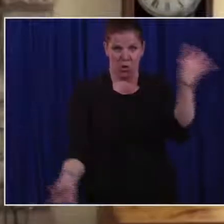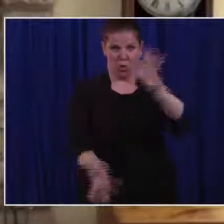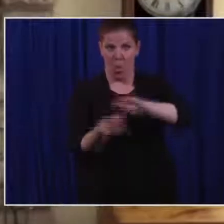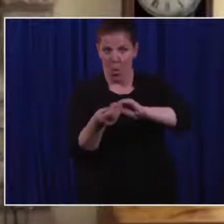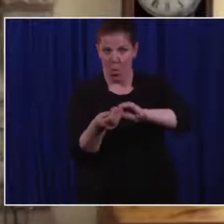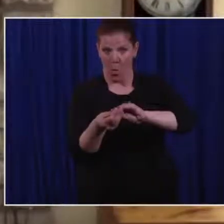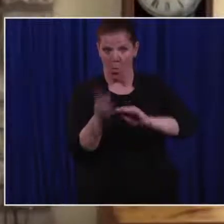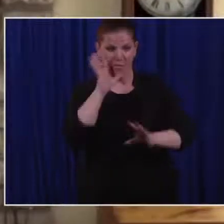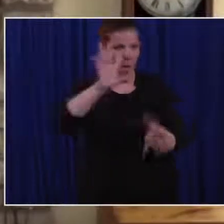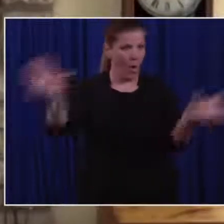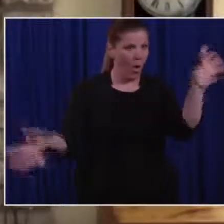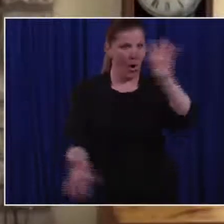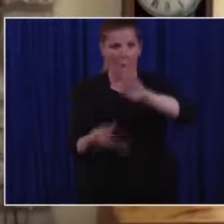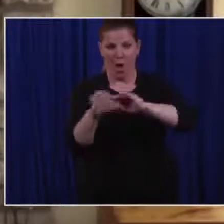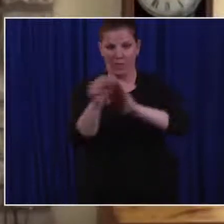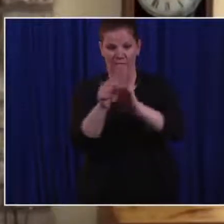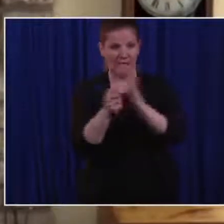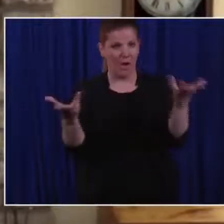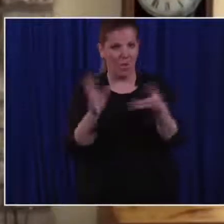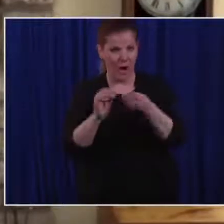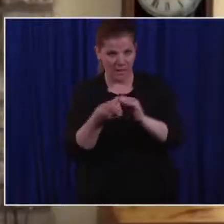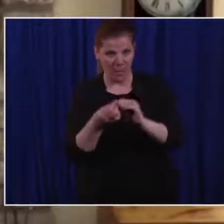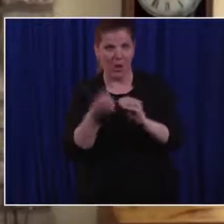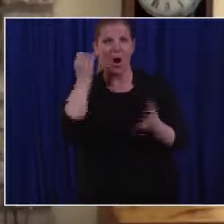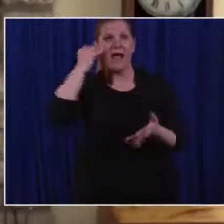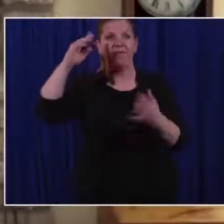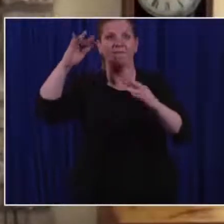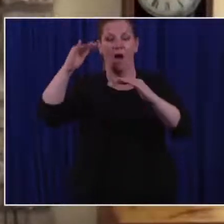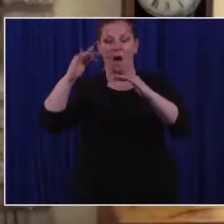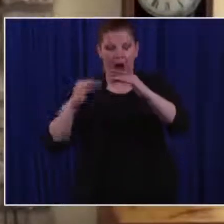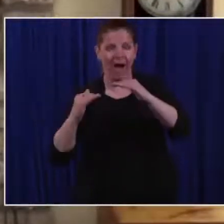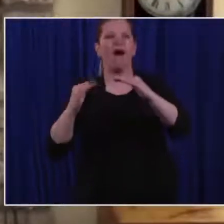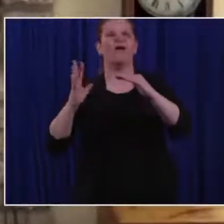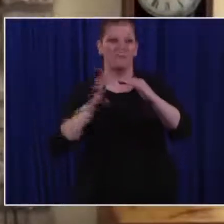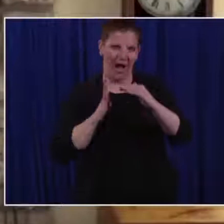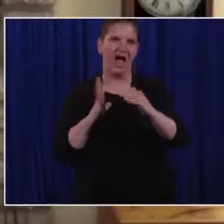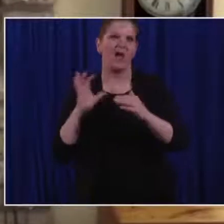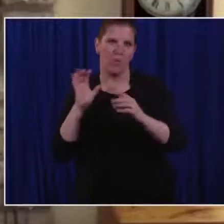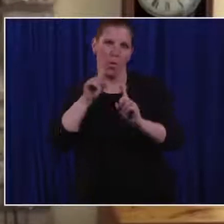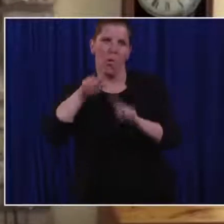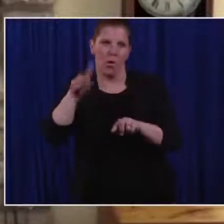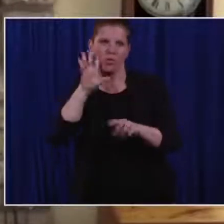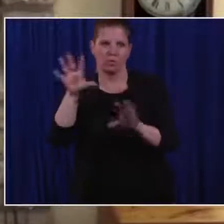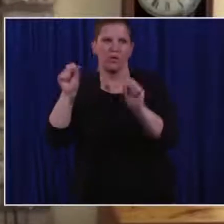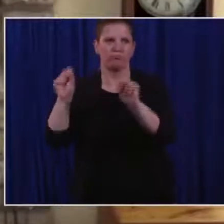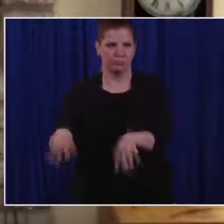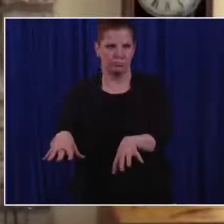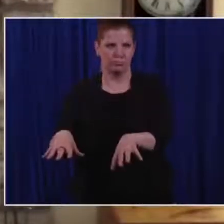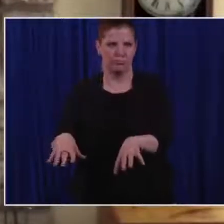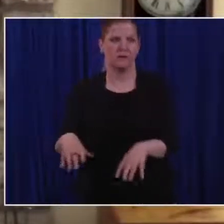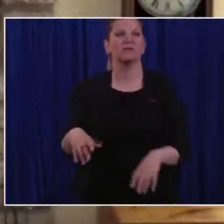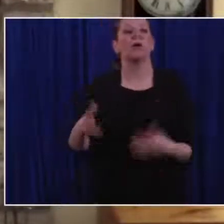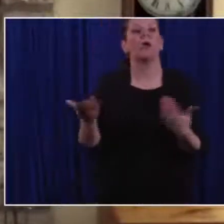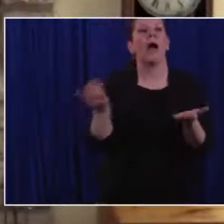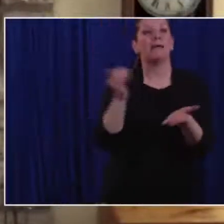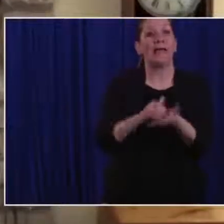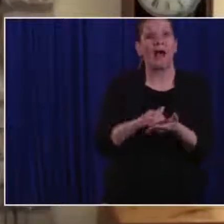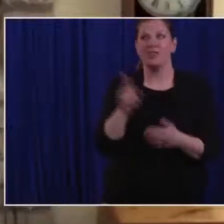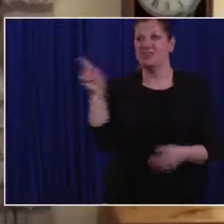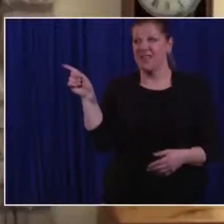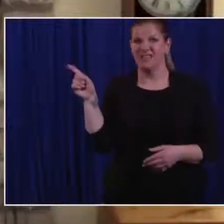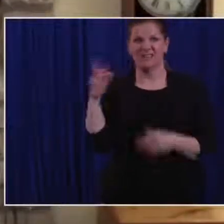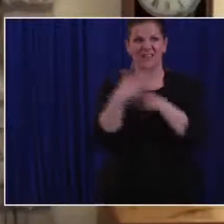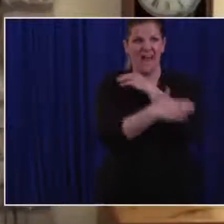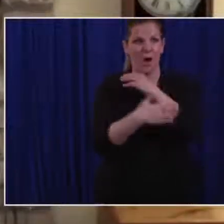a calculation that we have been using for months. That has been on our webpage, and every day